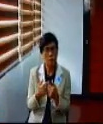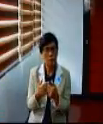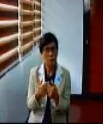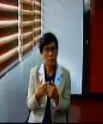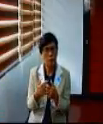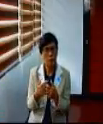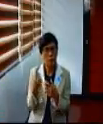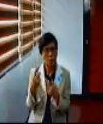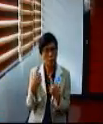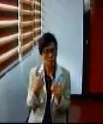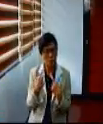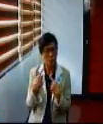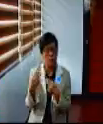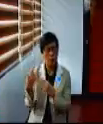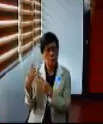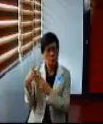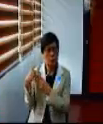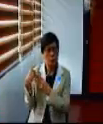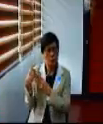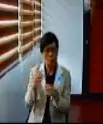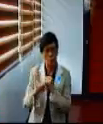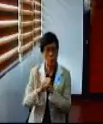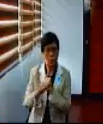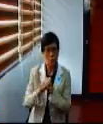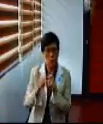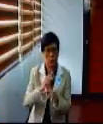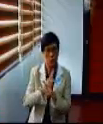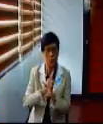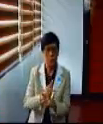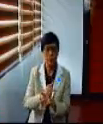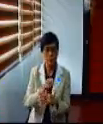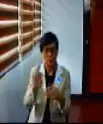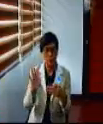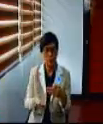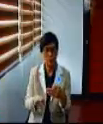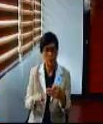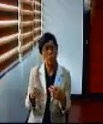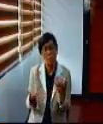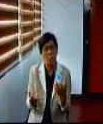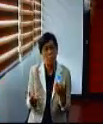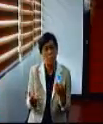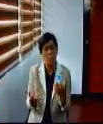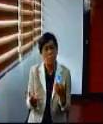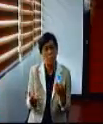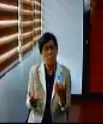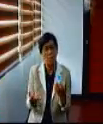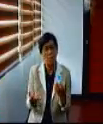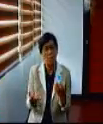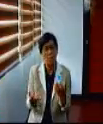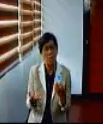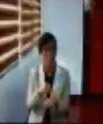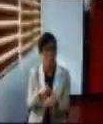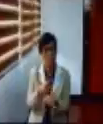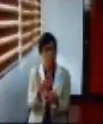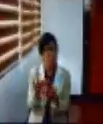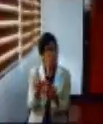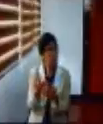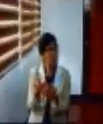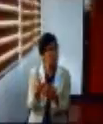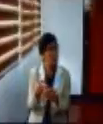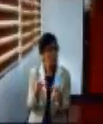to promote and to protect and fulfill. There may be instances where we refer to the leverage of